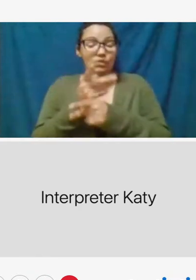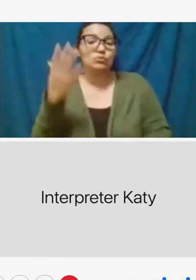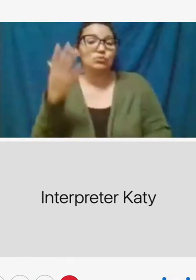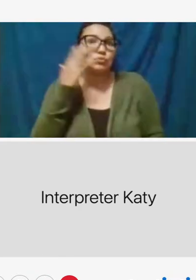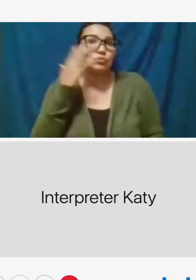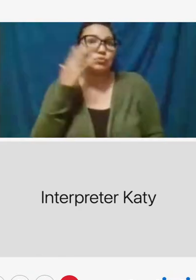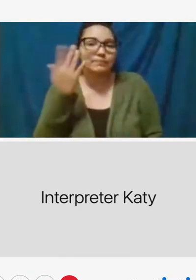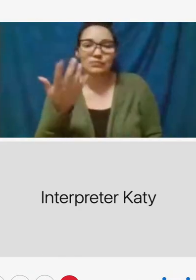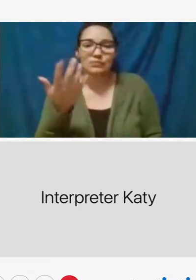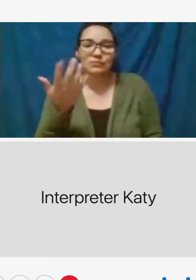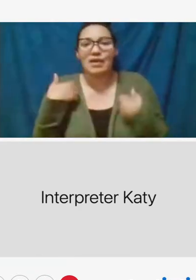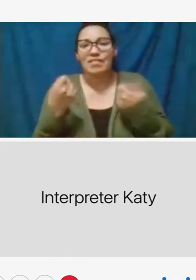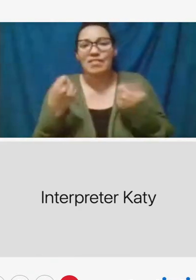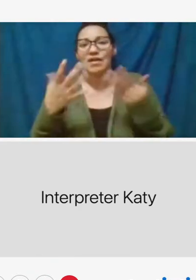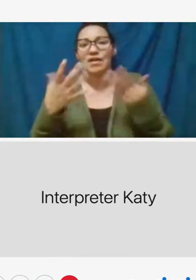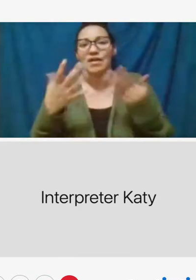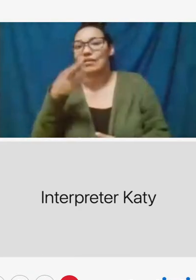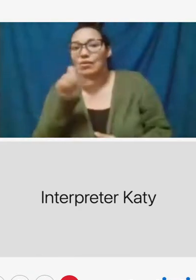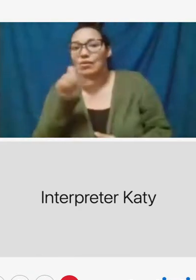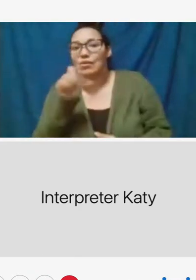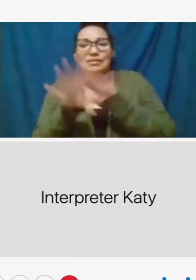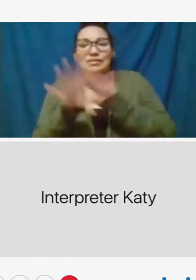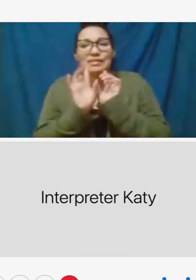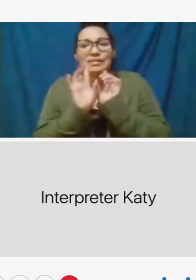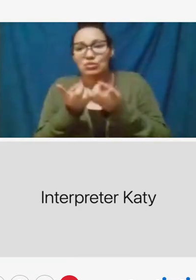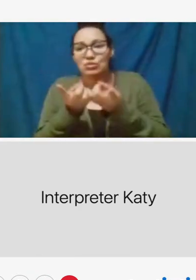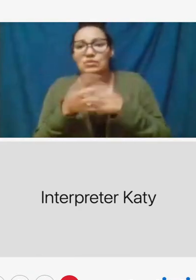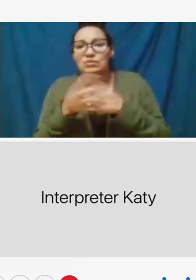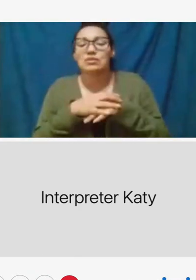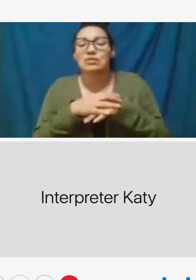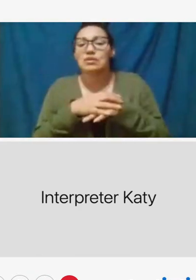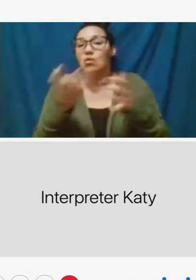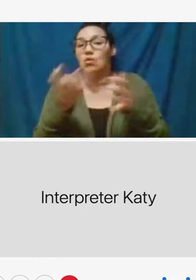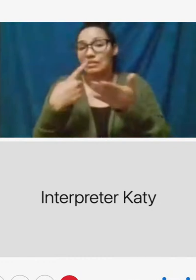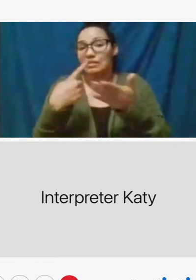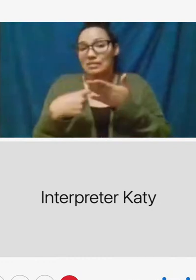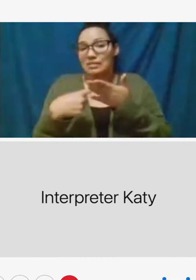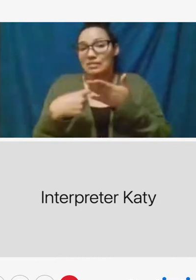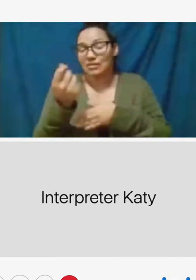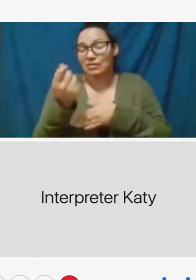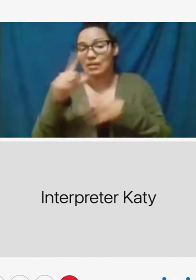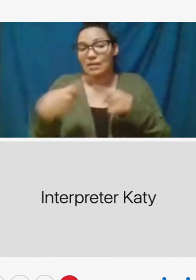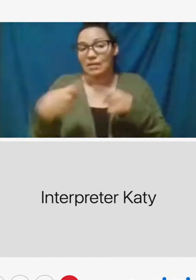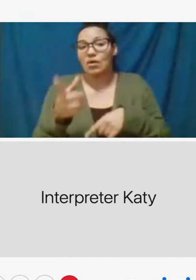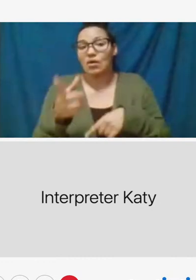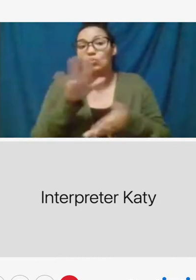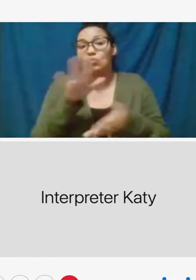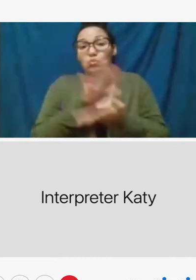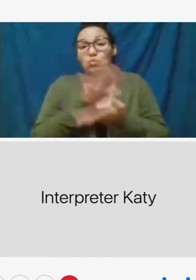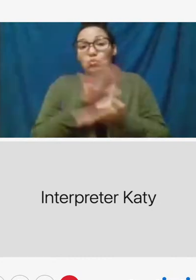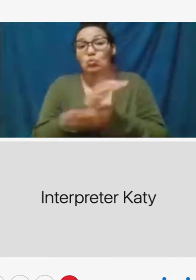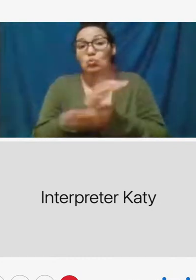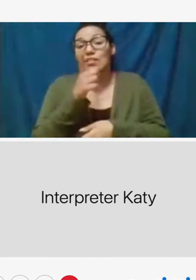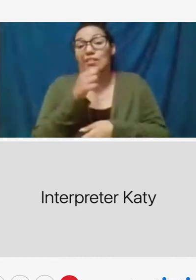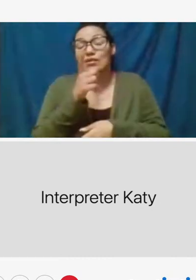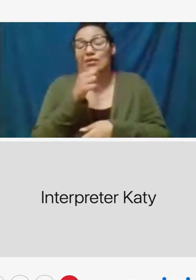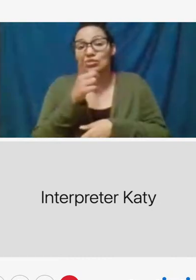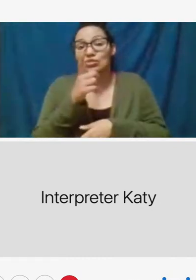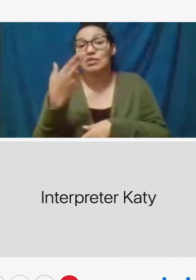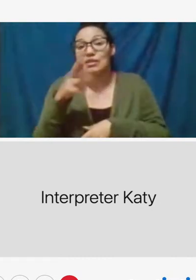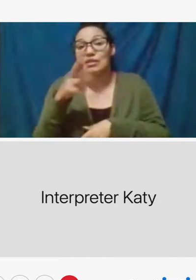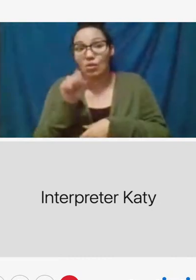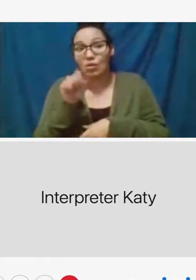district uh I want to talk a little bit about our school lunch Heroes ladies that provide the lunch to our kids uh